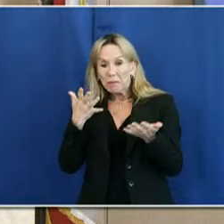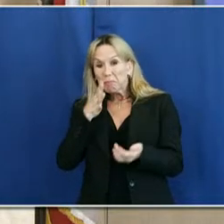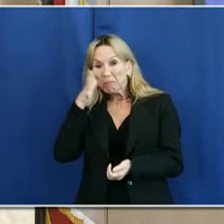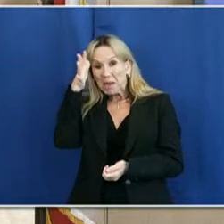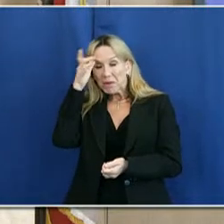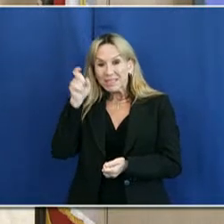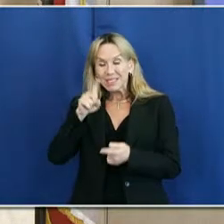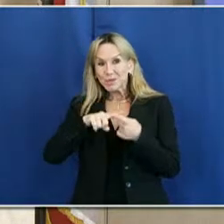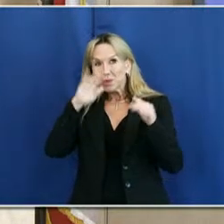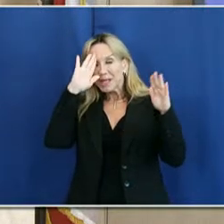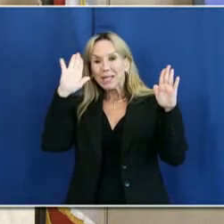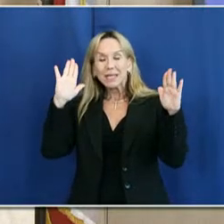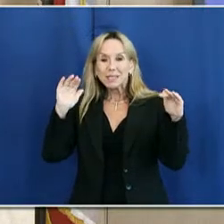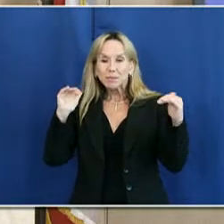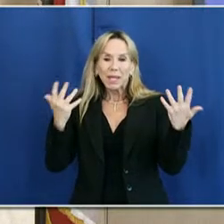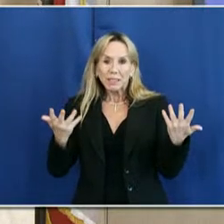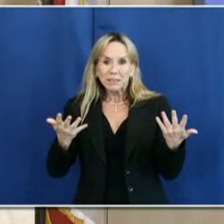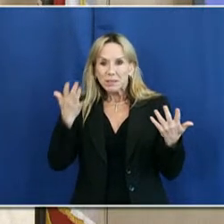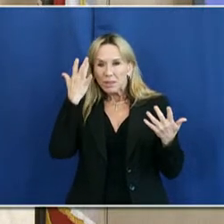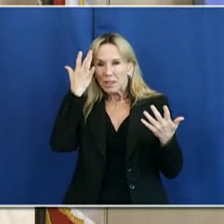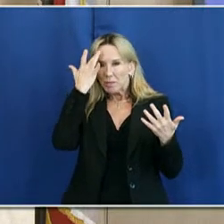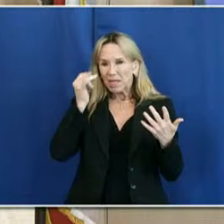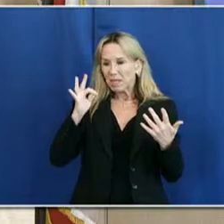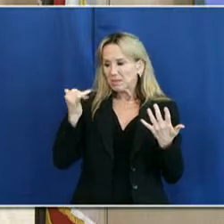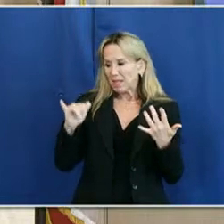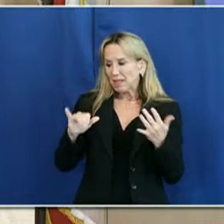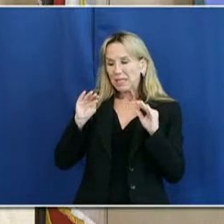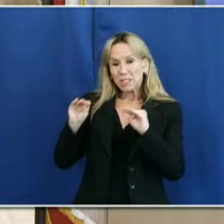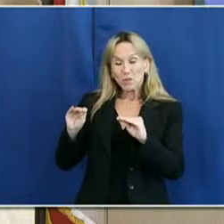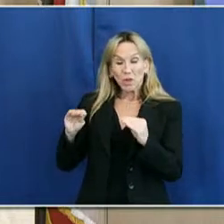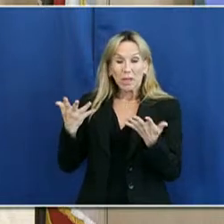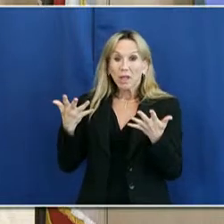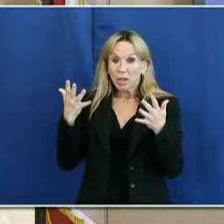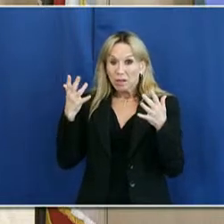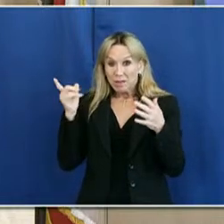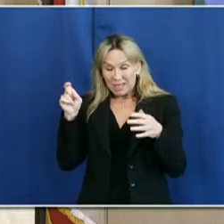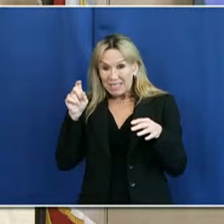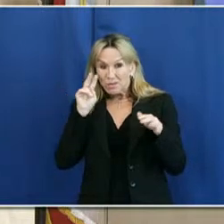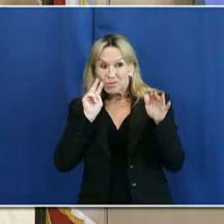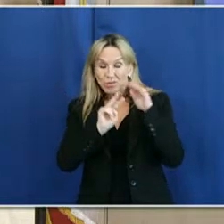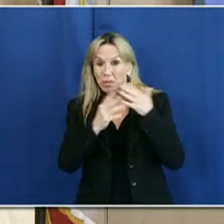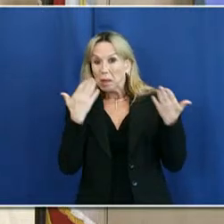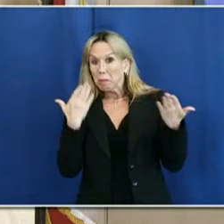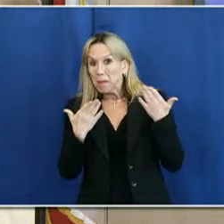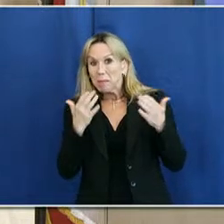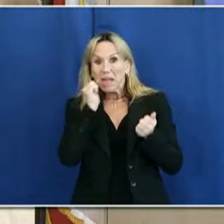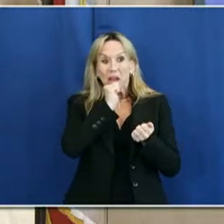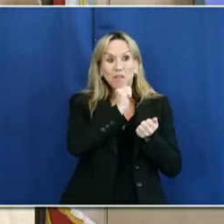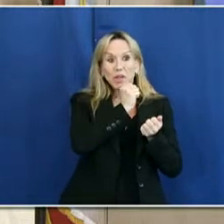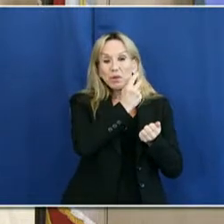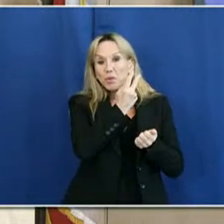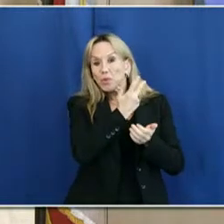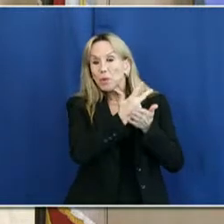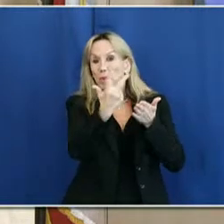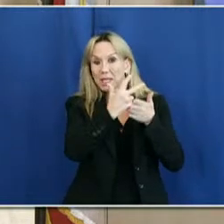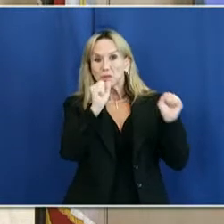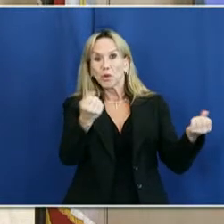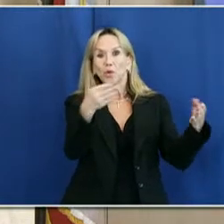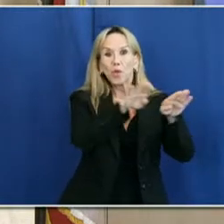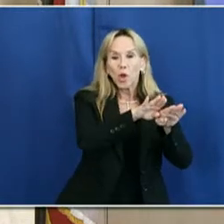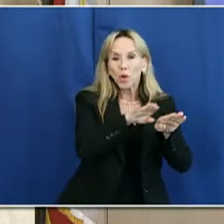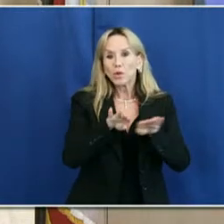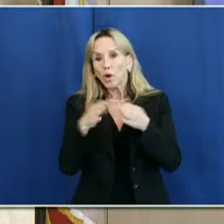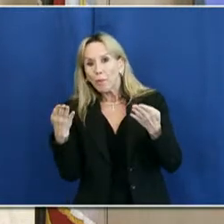the school year as it relates to in-person instruction? I mean, like the possibility of temporary closures, like every few weeks if there's an outbreak. And would